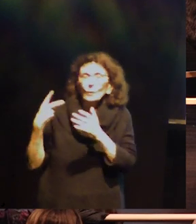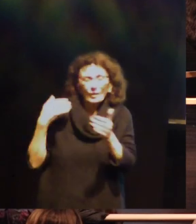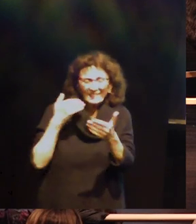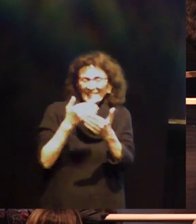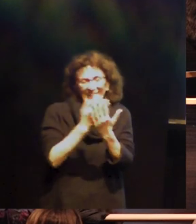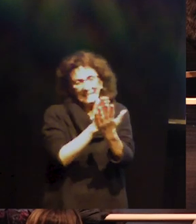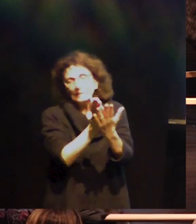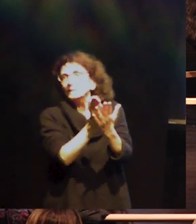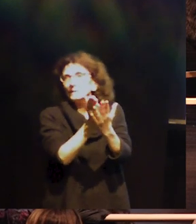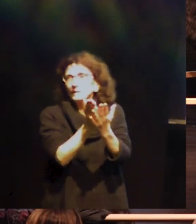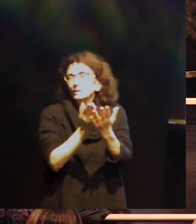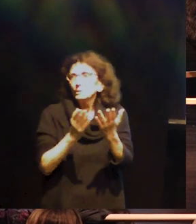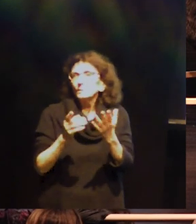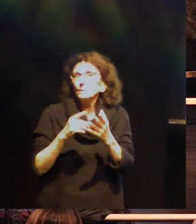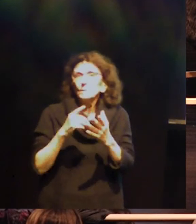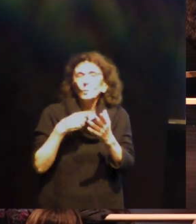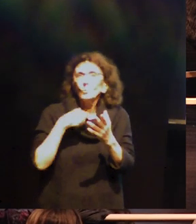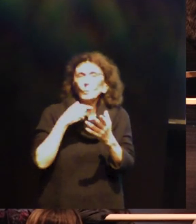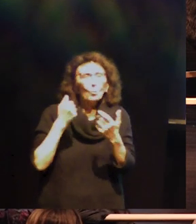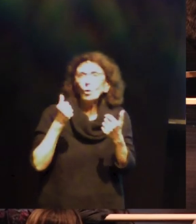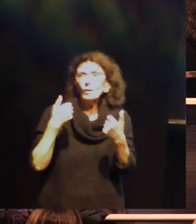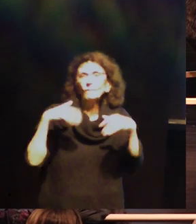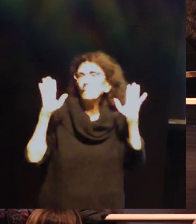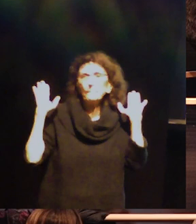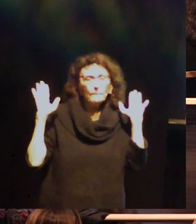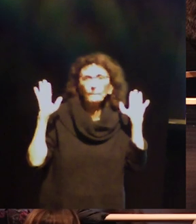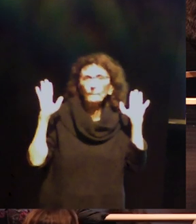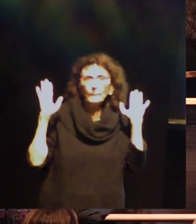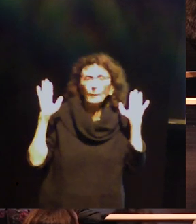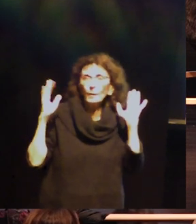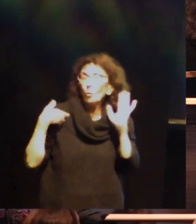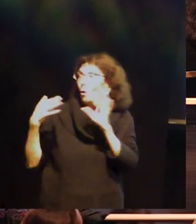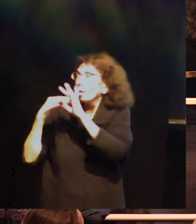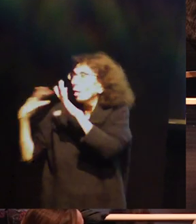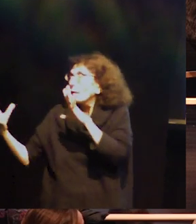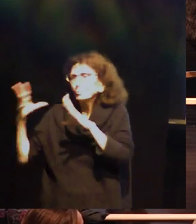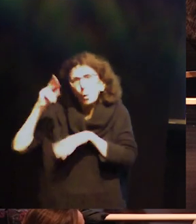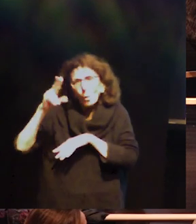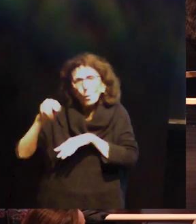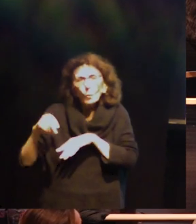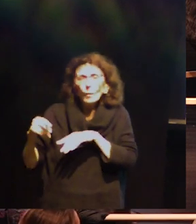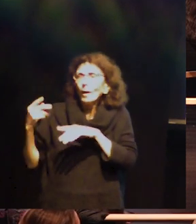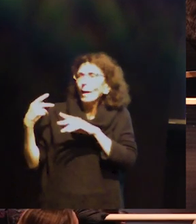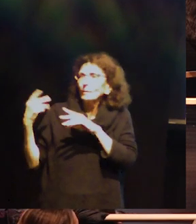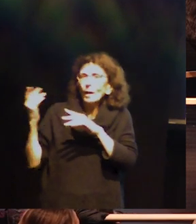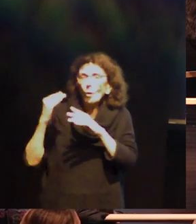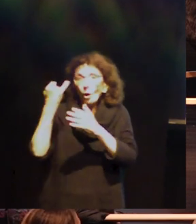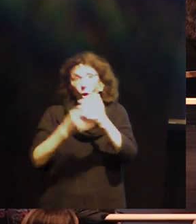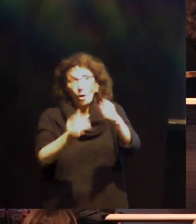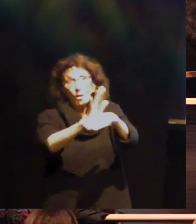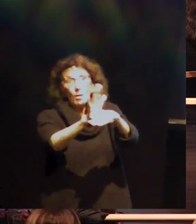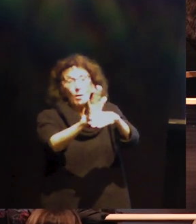already, you know, that we weren't willing to sacrifice not only our relationship, but the art that we're creating, which